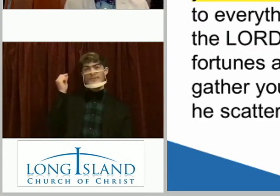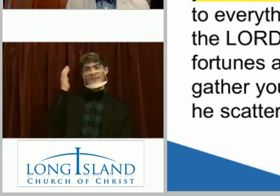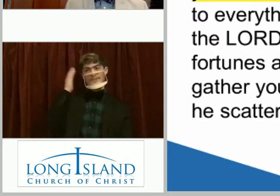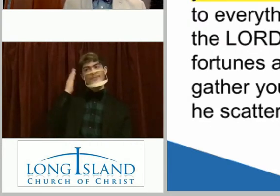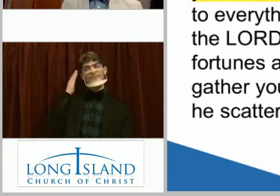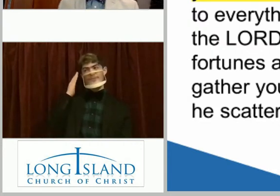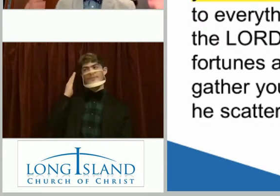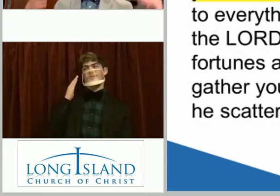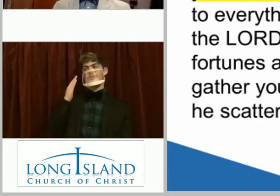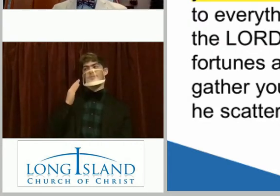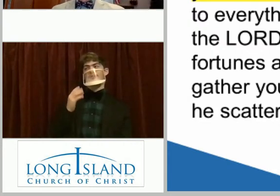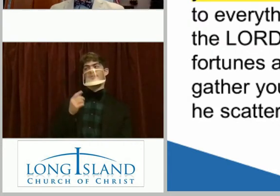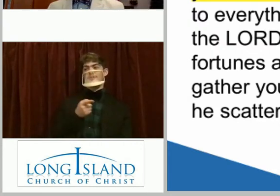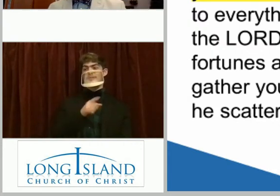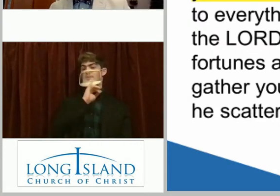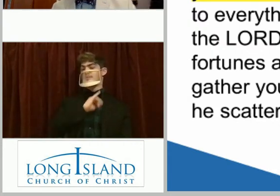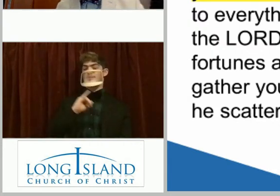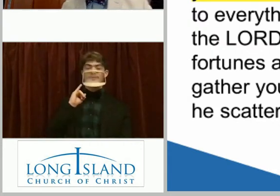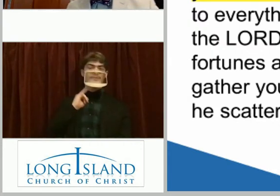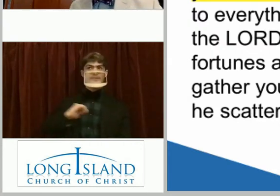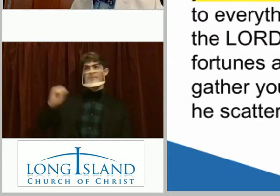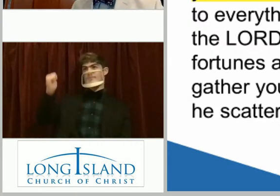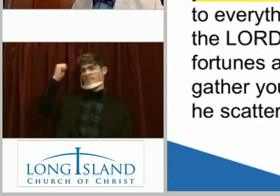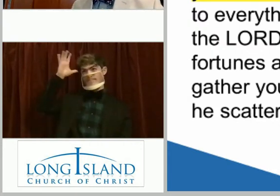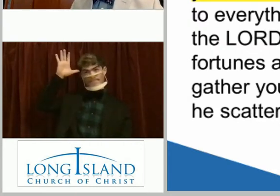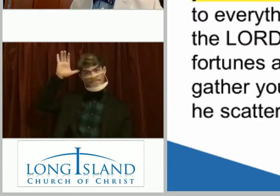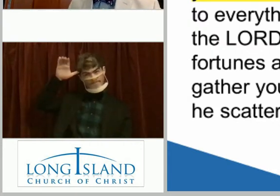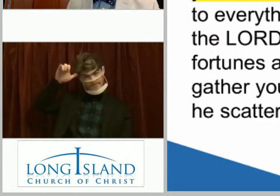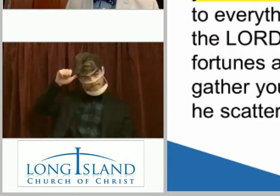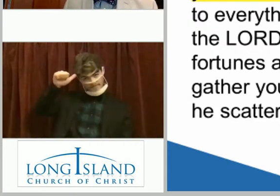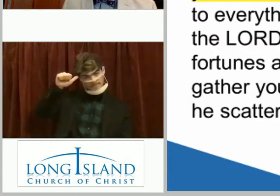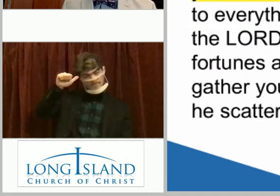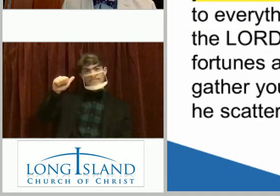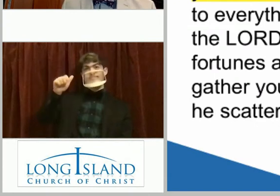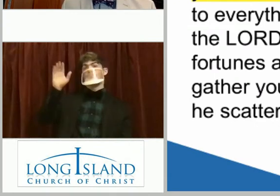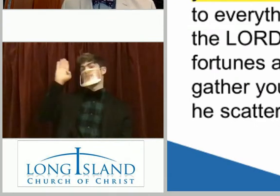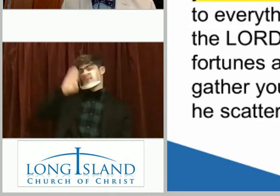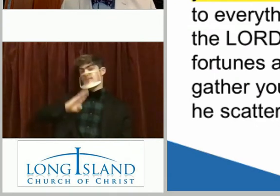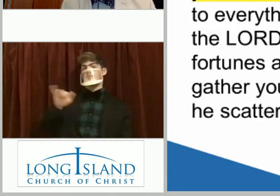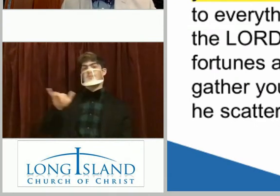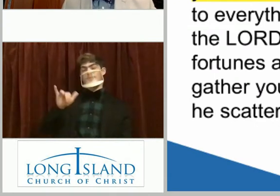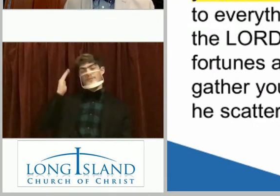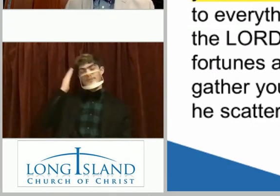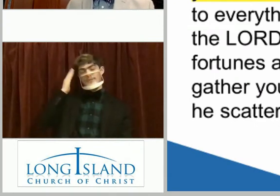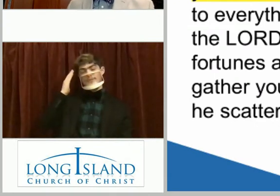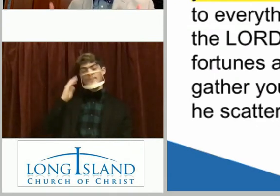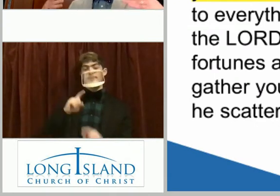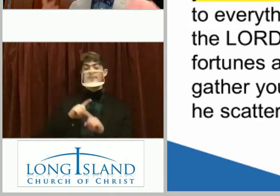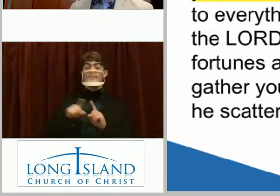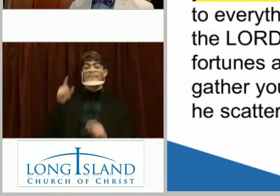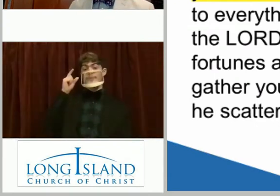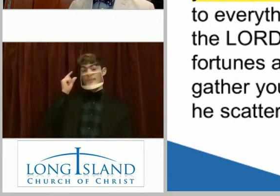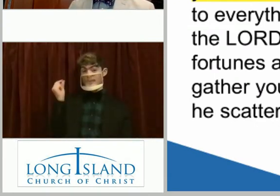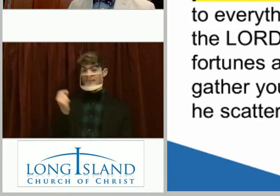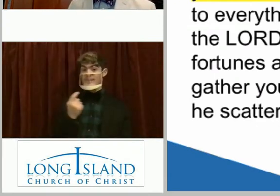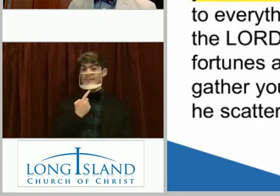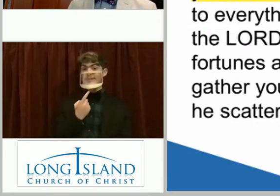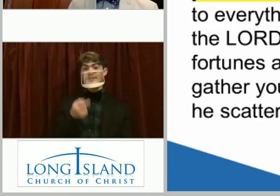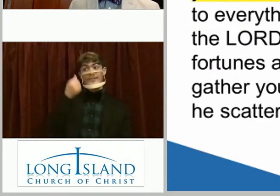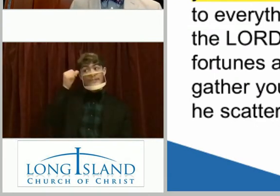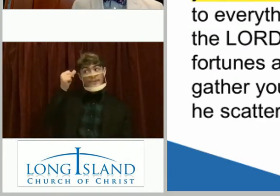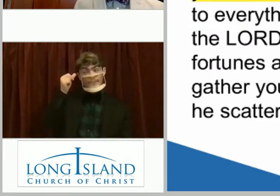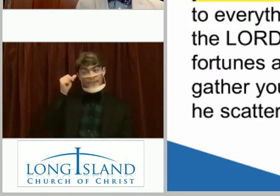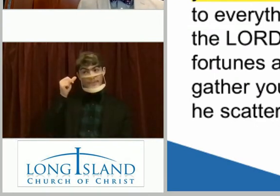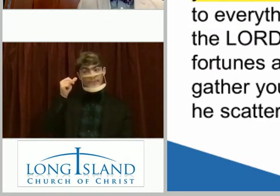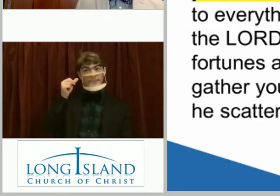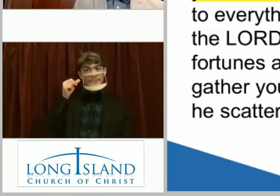knew he was dealing with a stiff-necked people, as the Lord knew as well. But Moses says, remember also